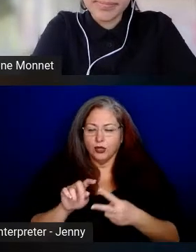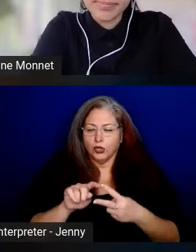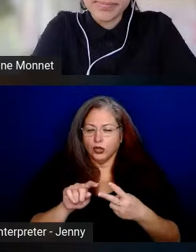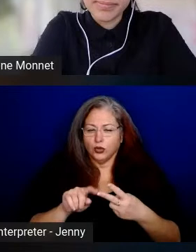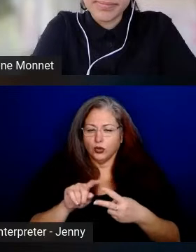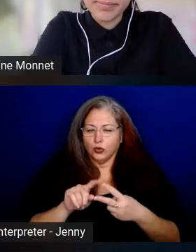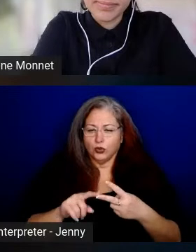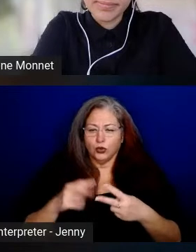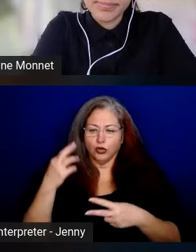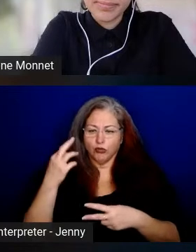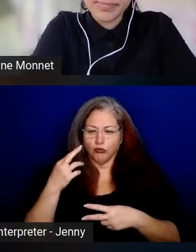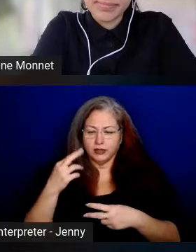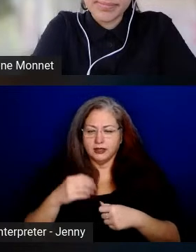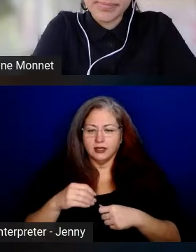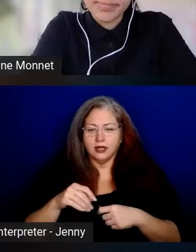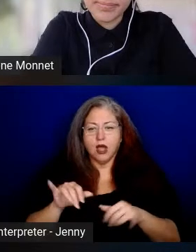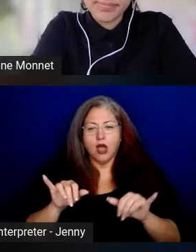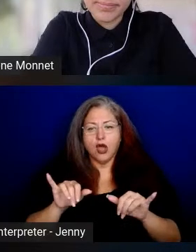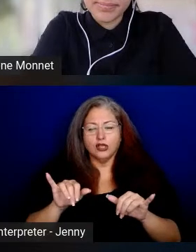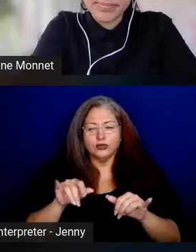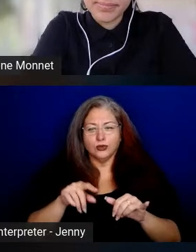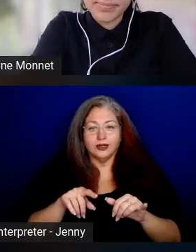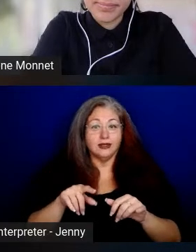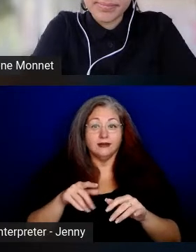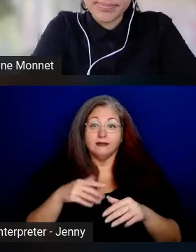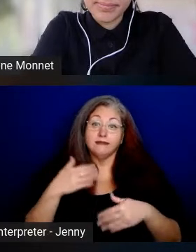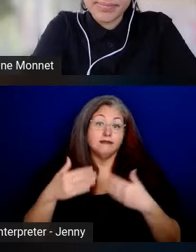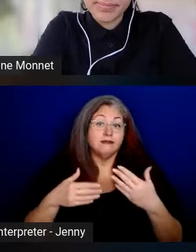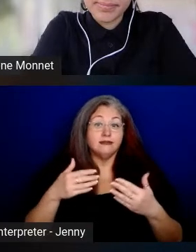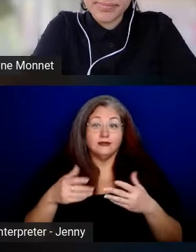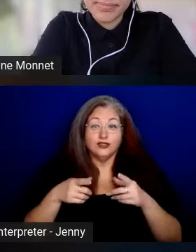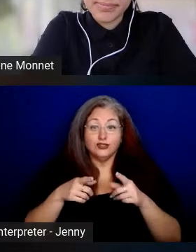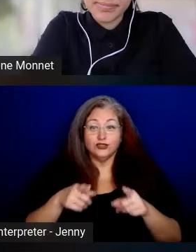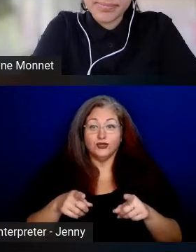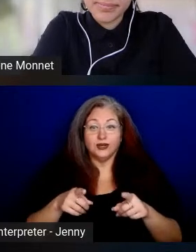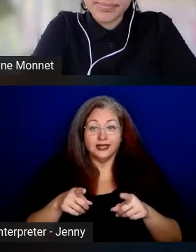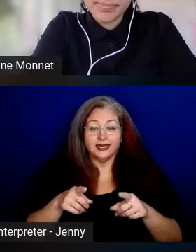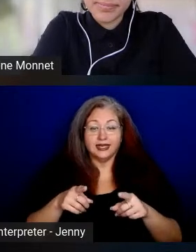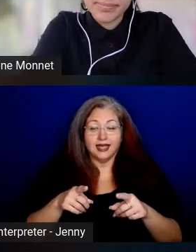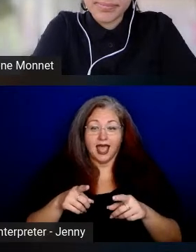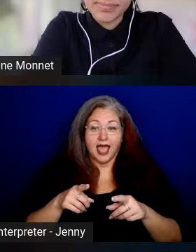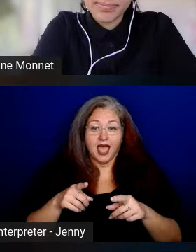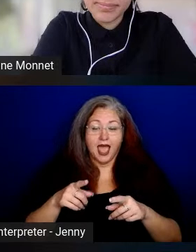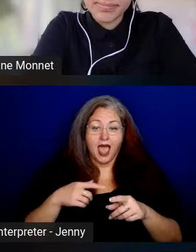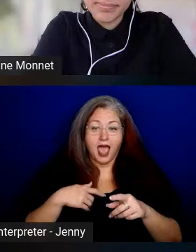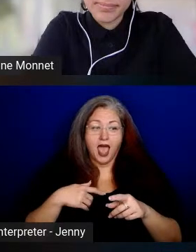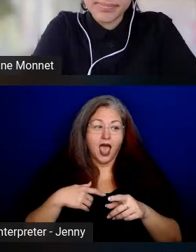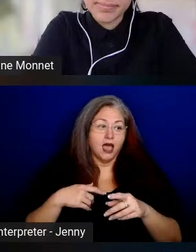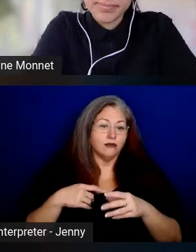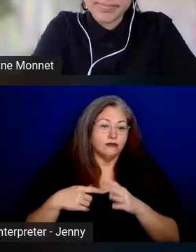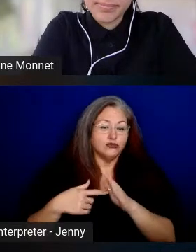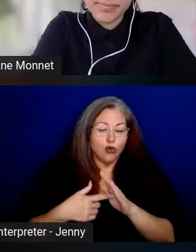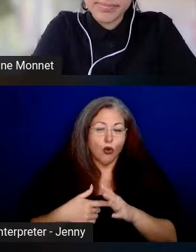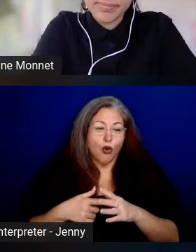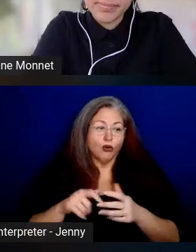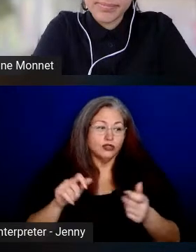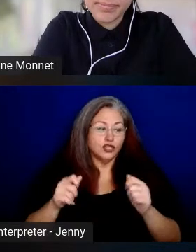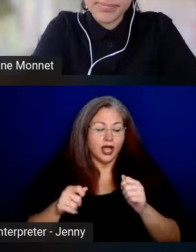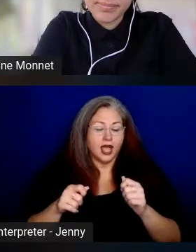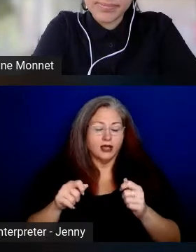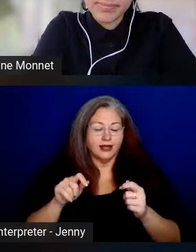and also it kind of evolved over the course of screening the film and sharing the film.